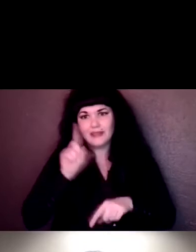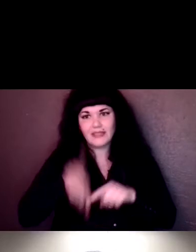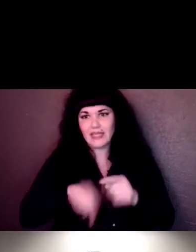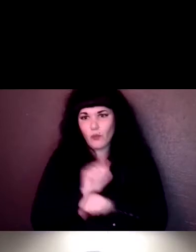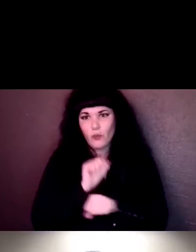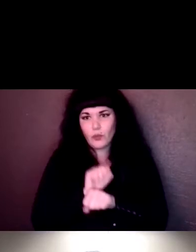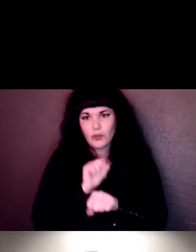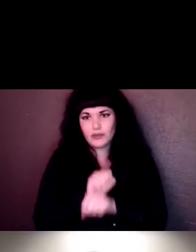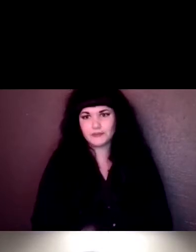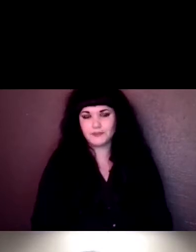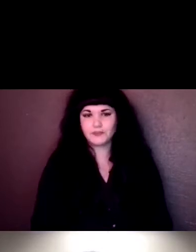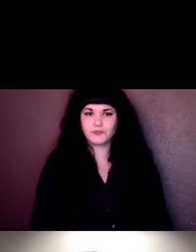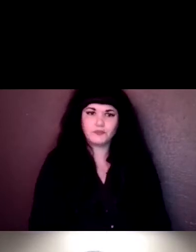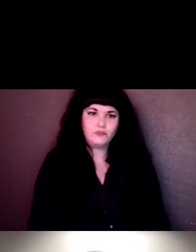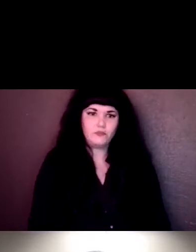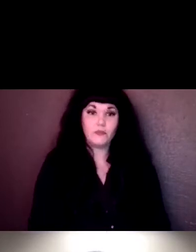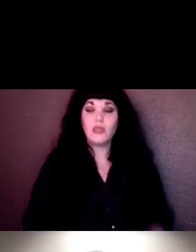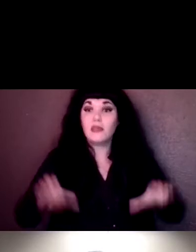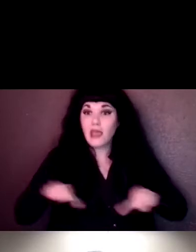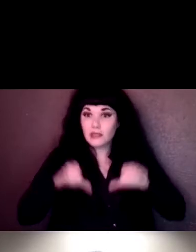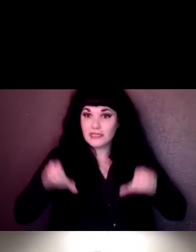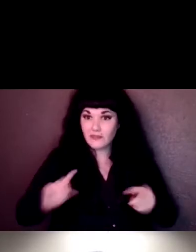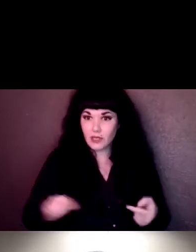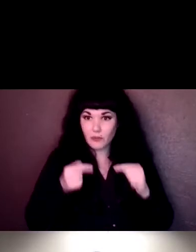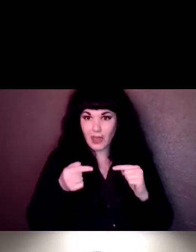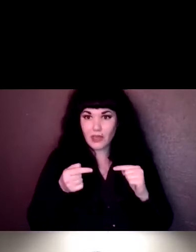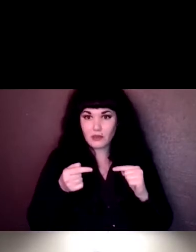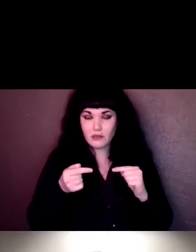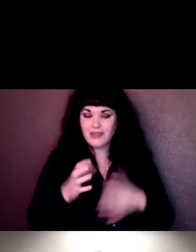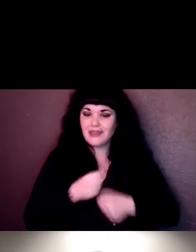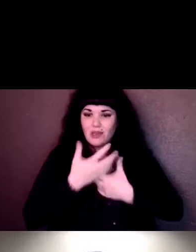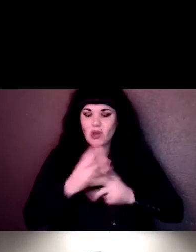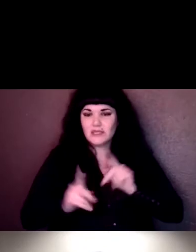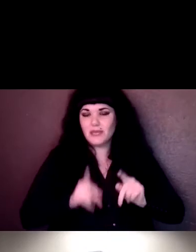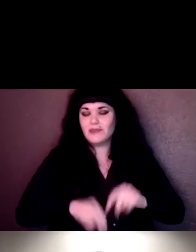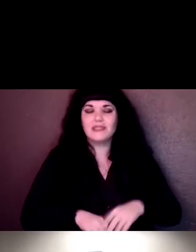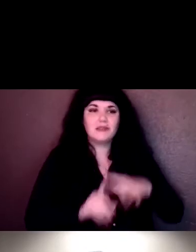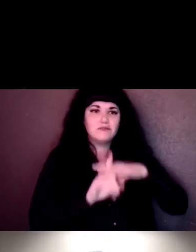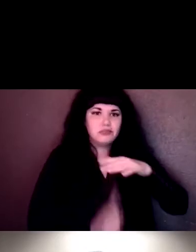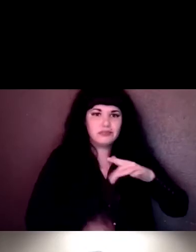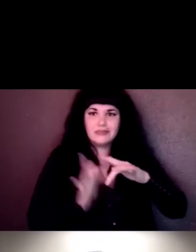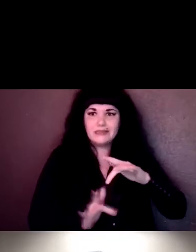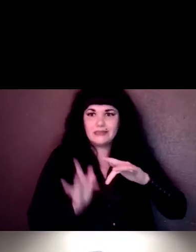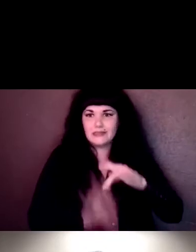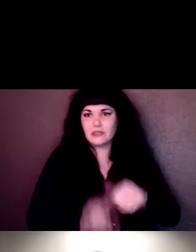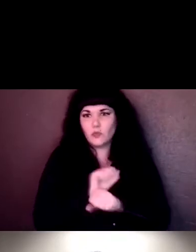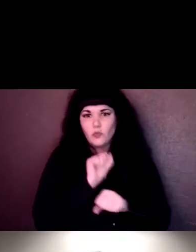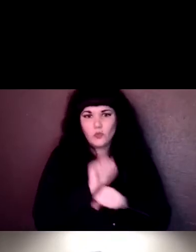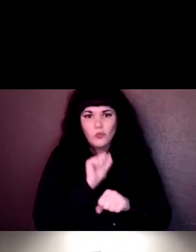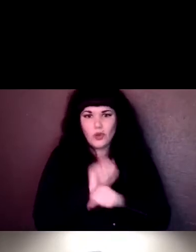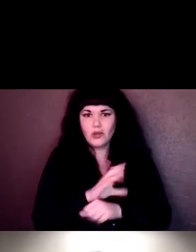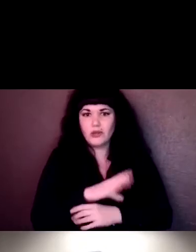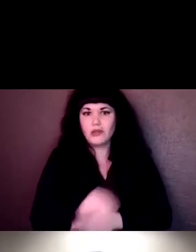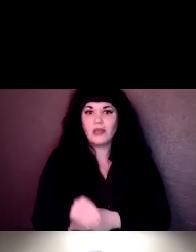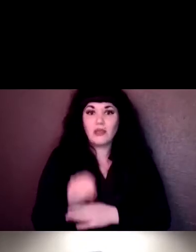Activity pain tends to force people into absenteeism, presenteeism, and that's not going to